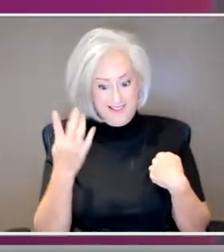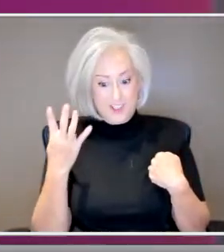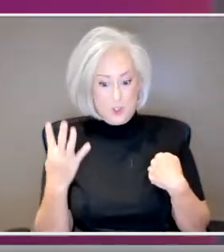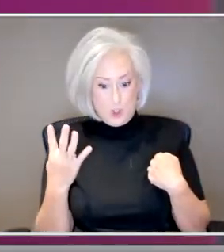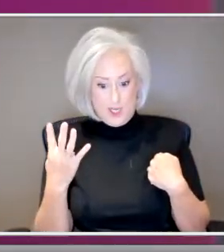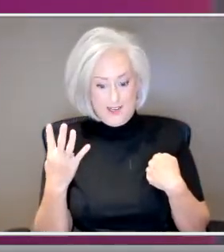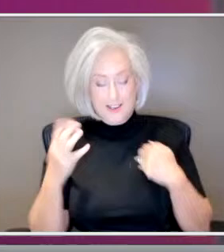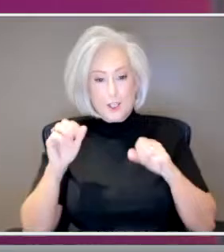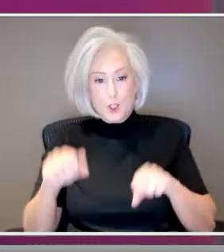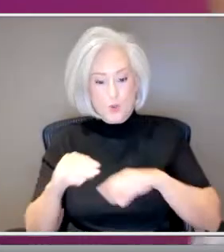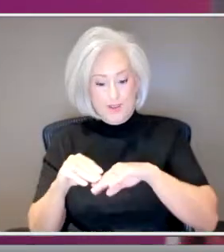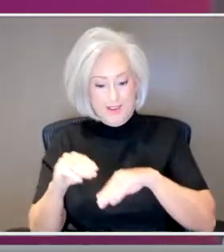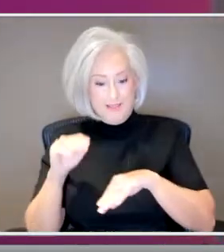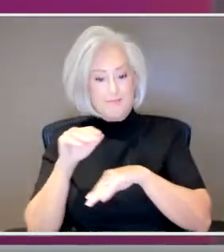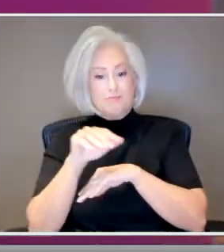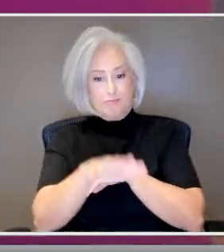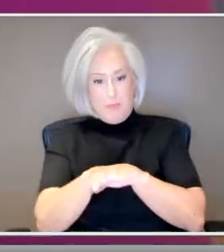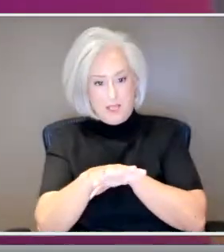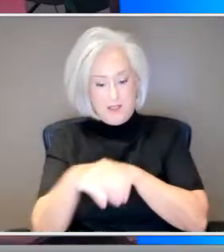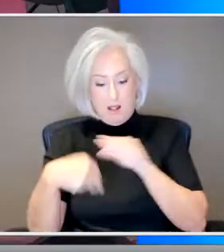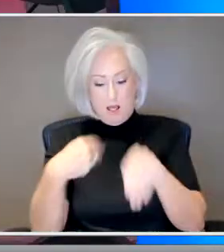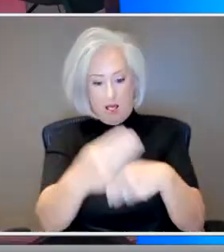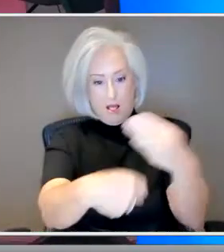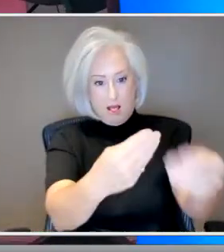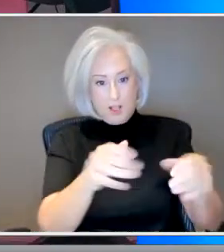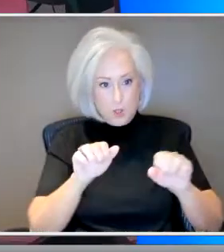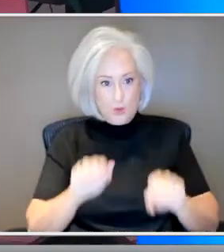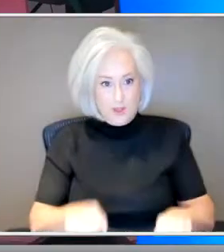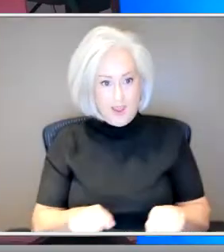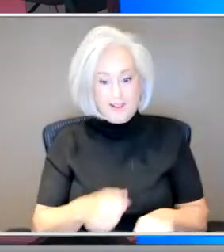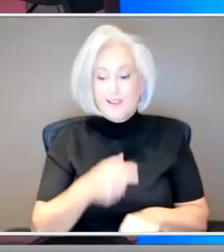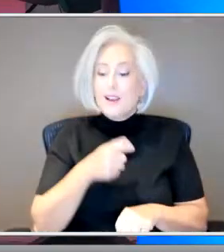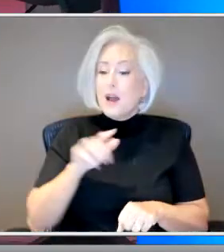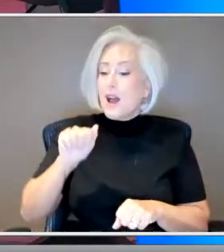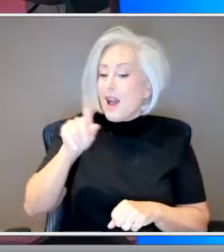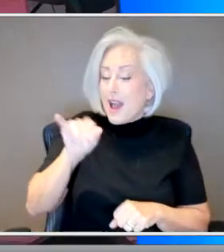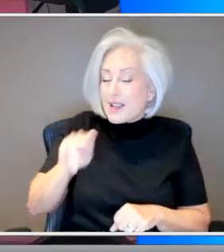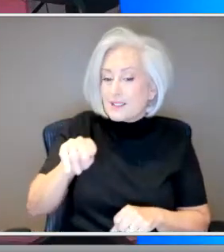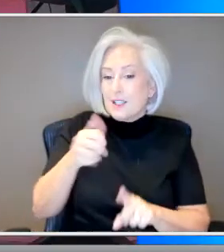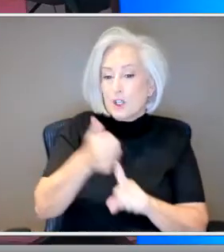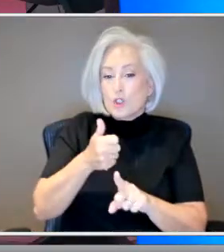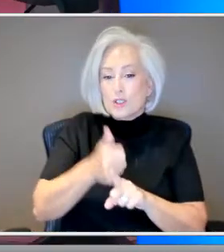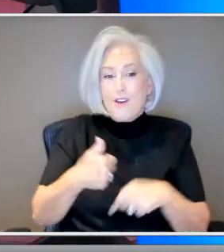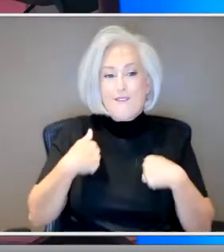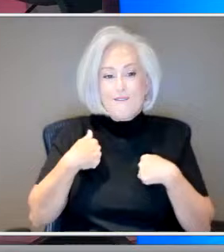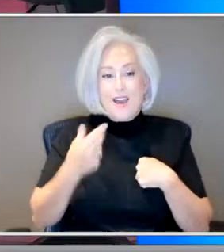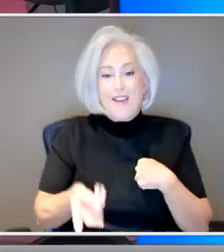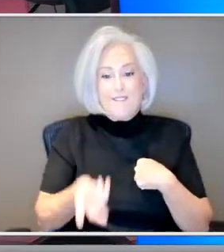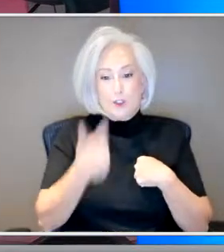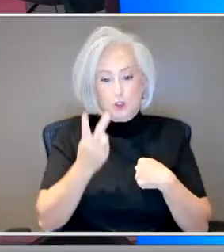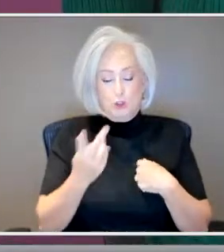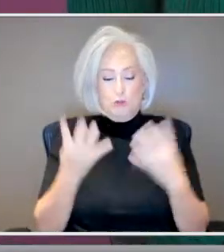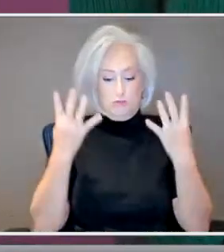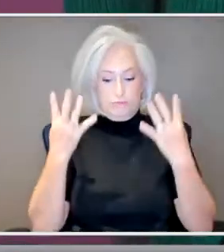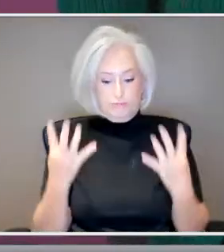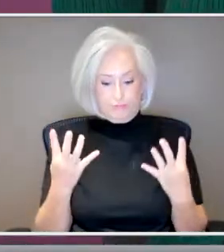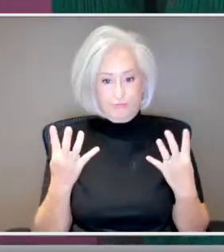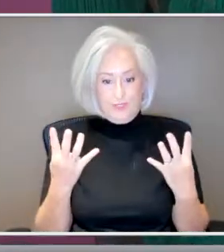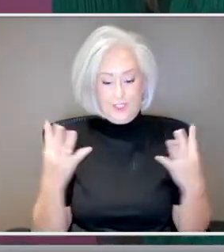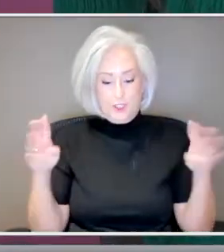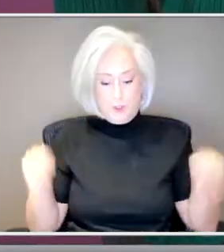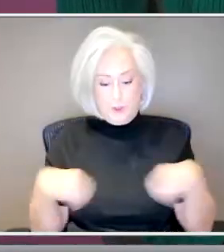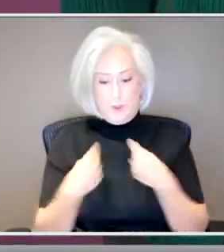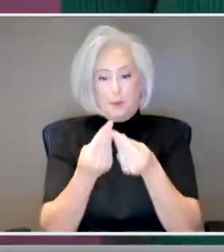of the coin, what you pass on, similar like your mom. Yeah. You know, and I wonder how she felt when she heard, like, she flipped, you know, heads for